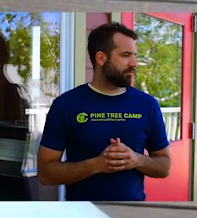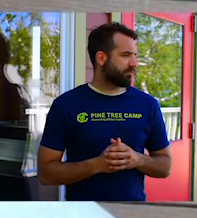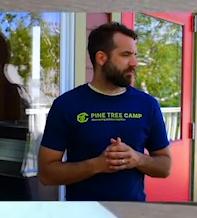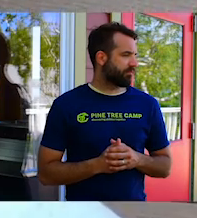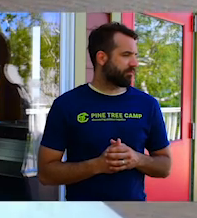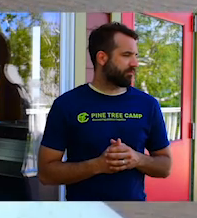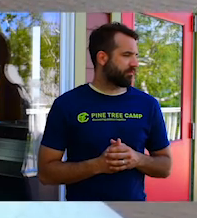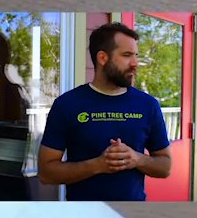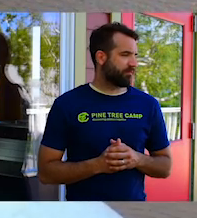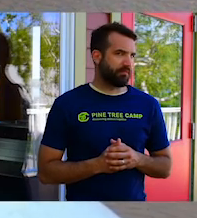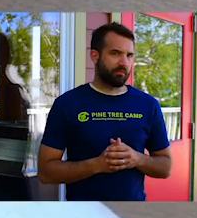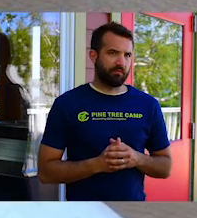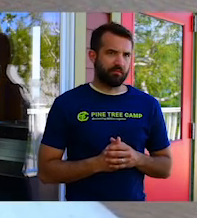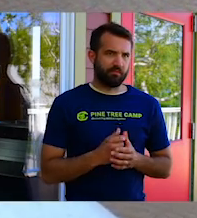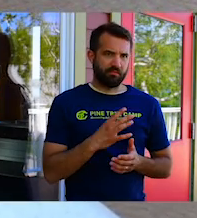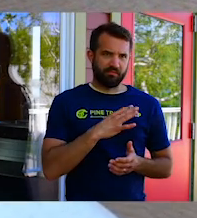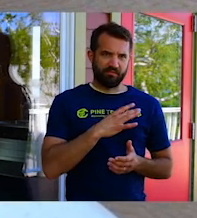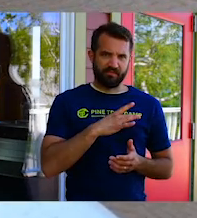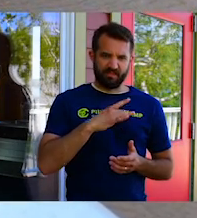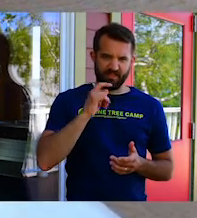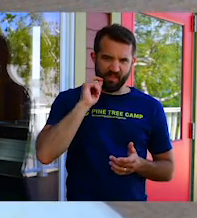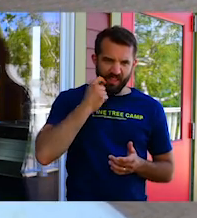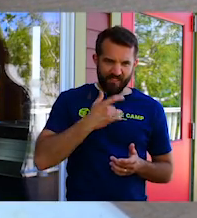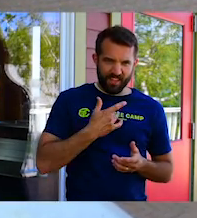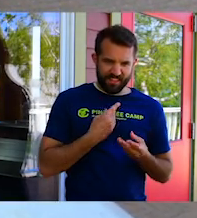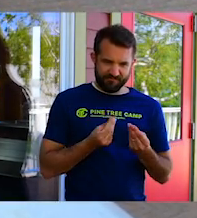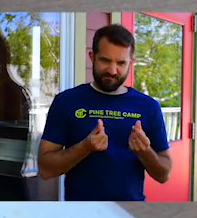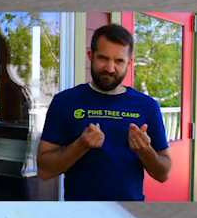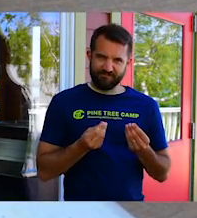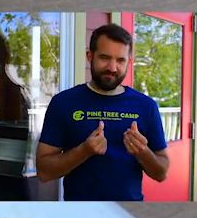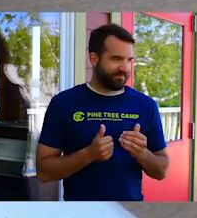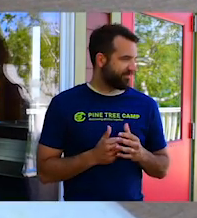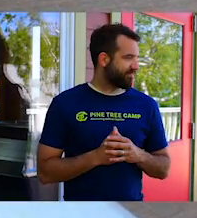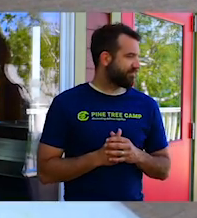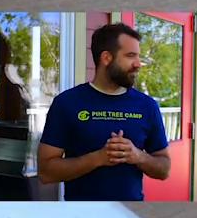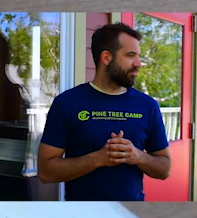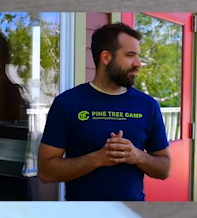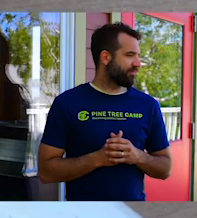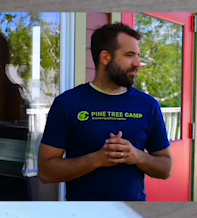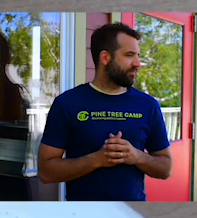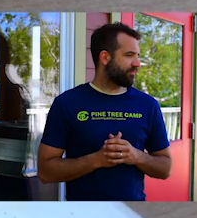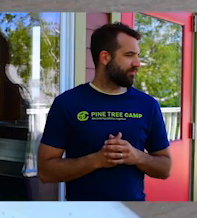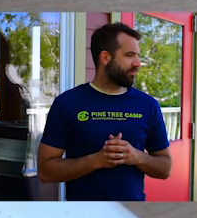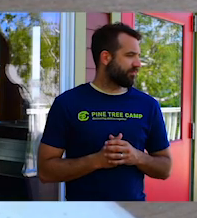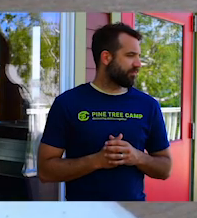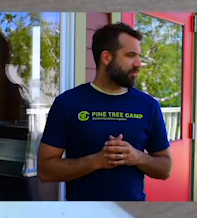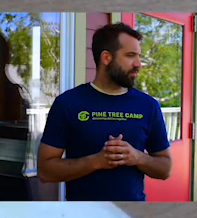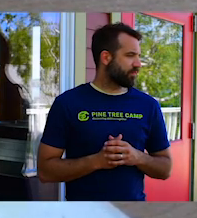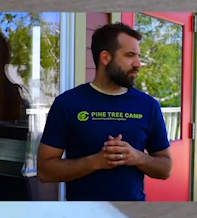Wow, this feels really cool.